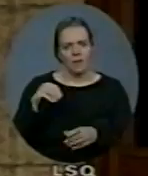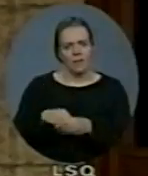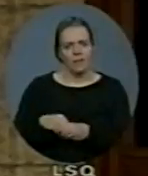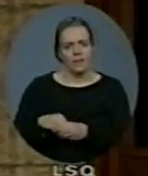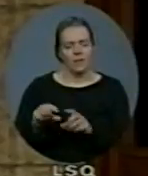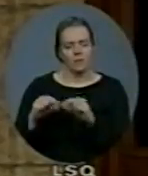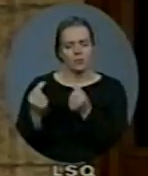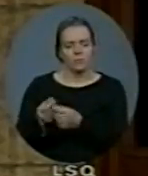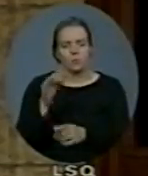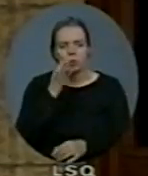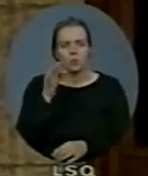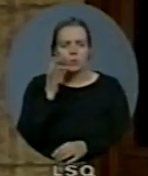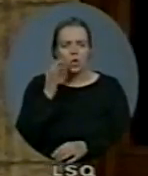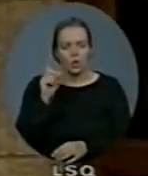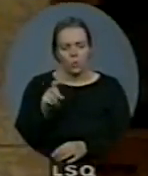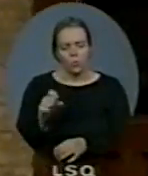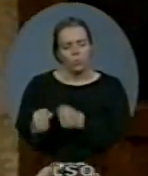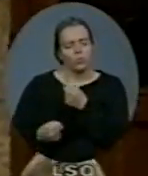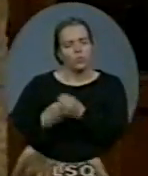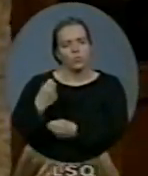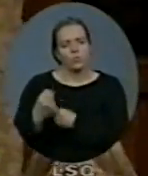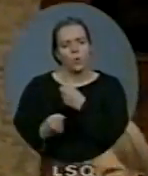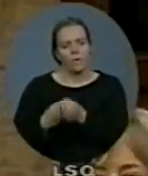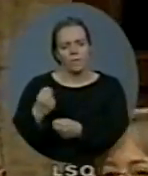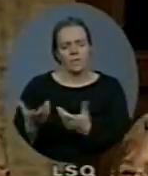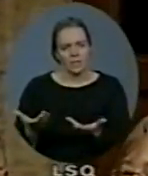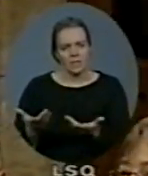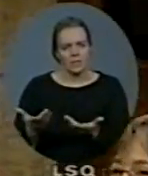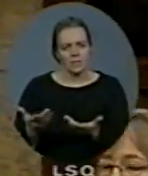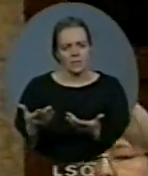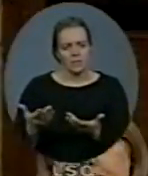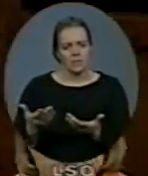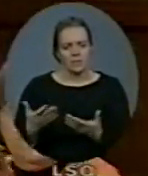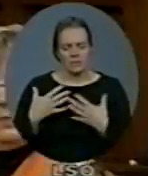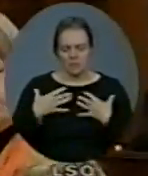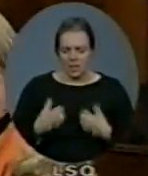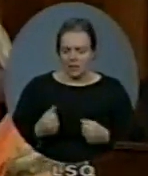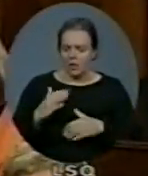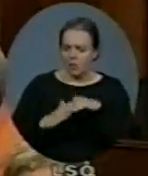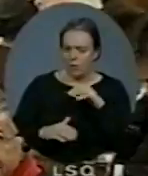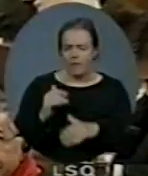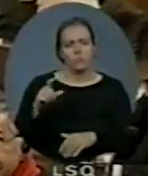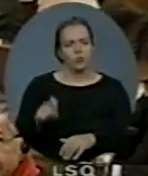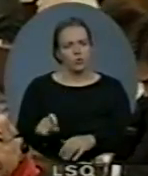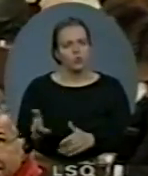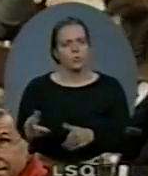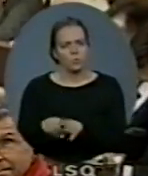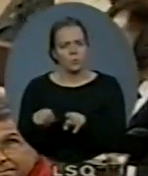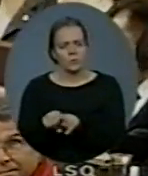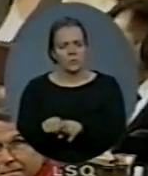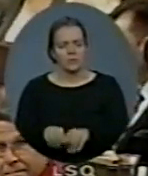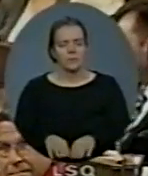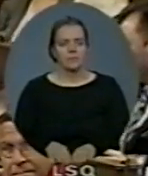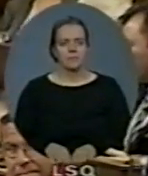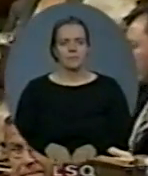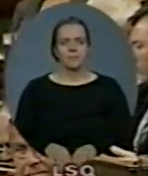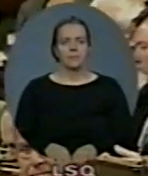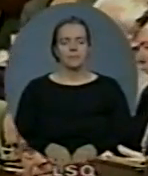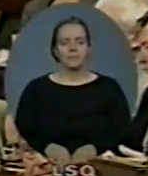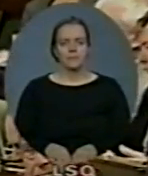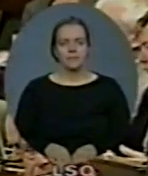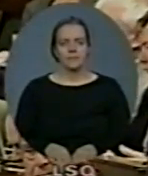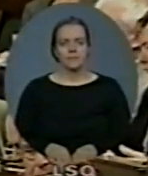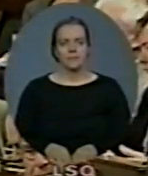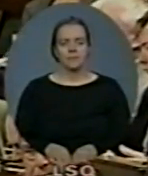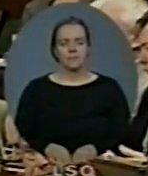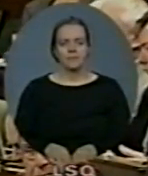their health and well-being? The Honourable Minister Speaker, of course, I've never said any such thing, but